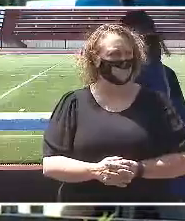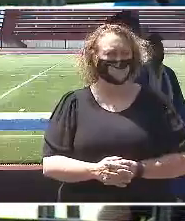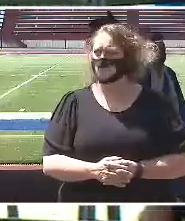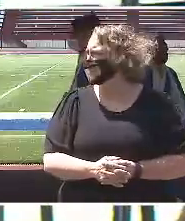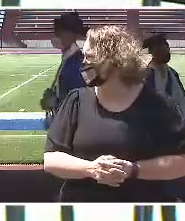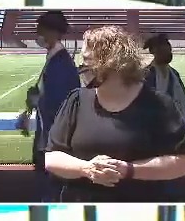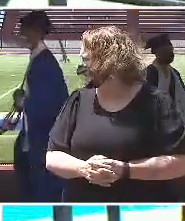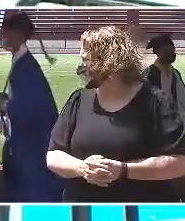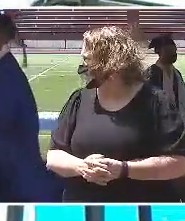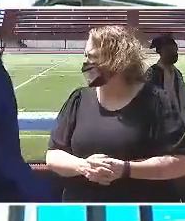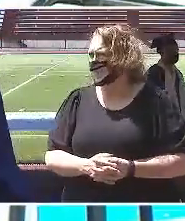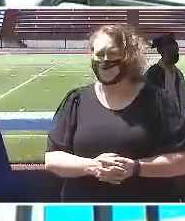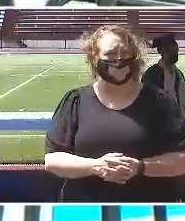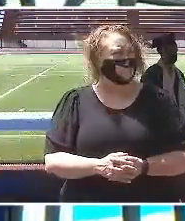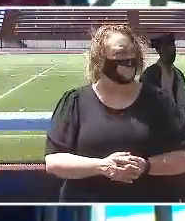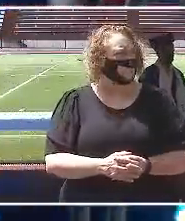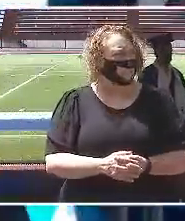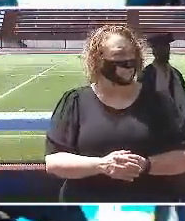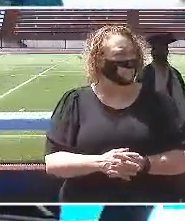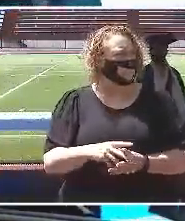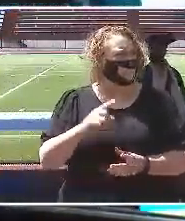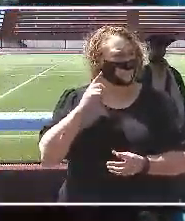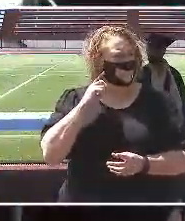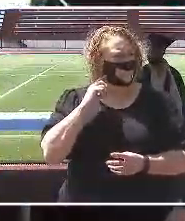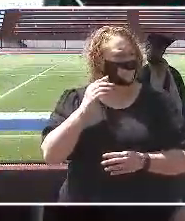Irina Balian.